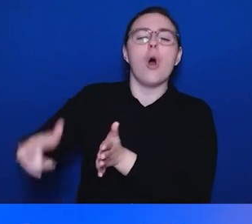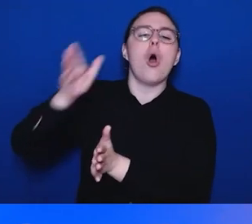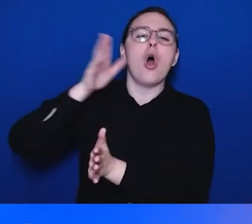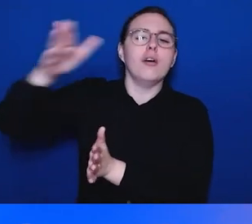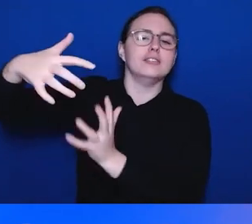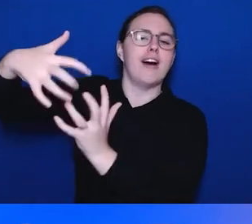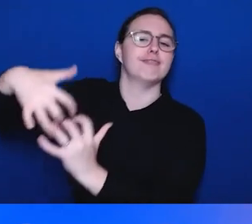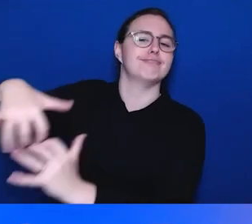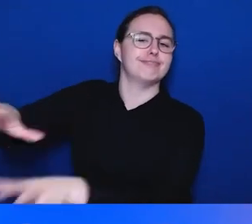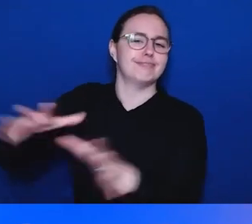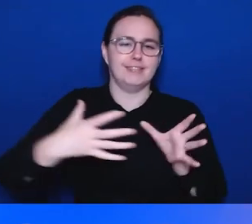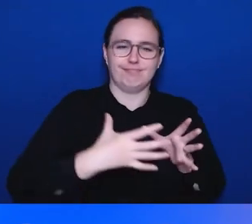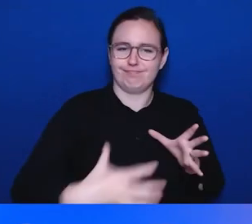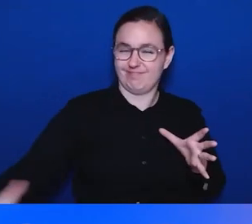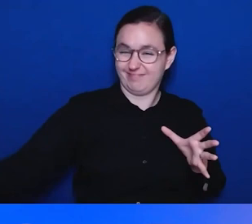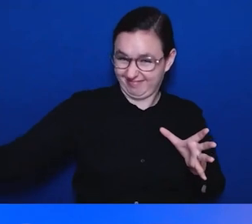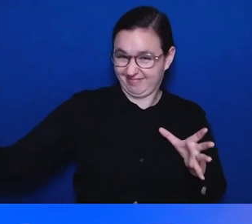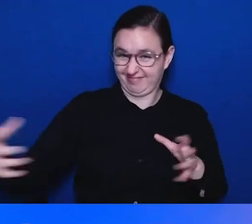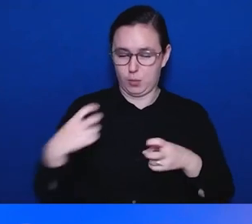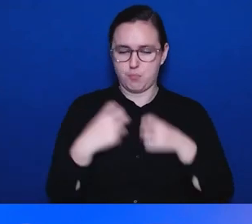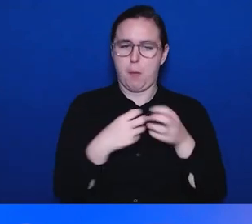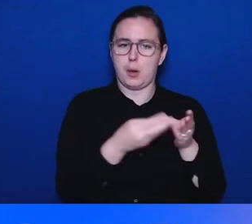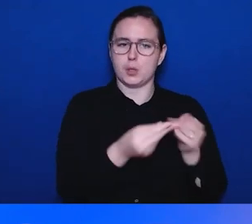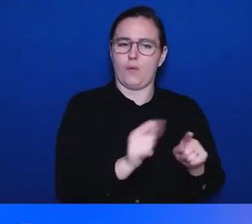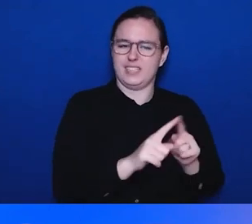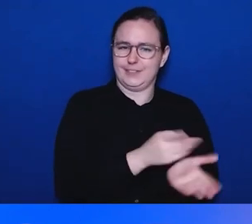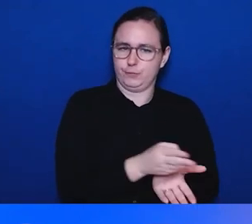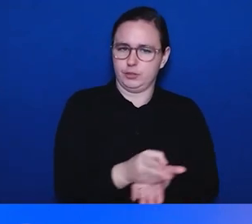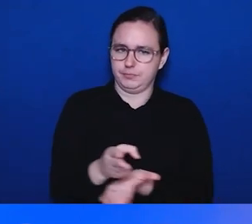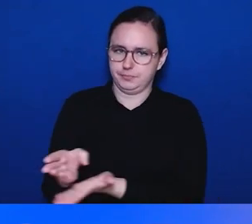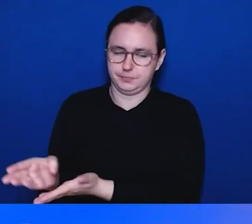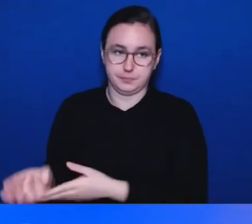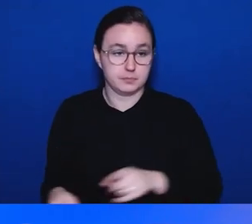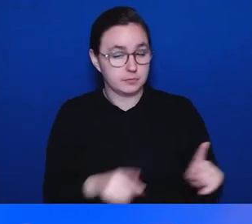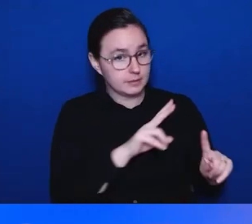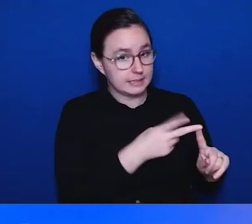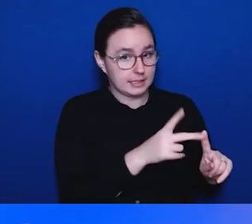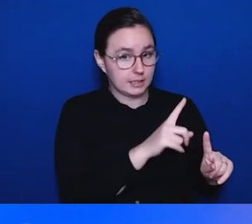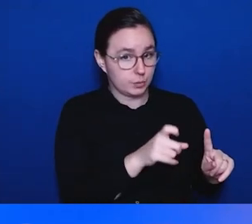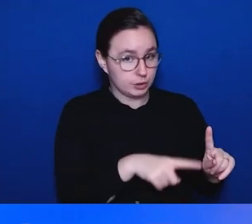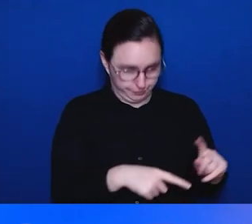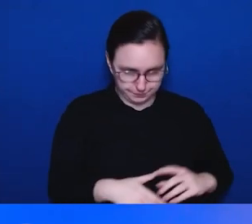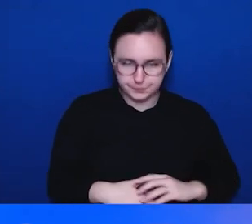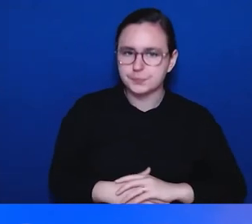healthcare crisis the British Columbians are facing right now. Richard, would you like to take a follow-up?